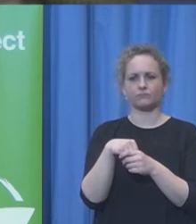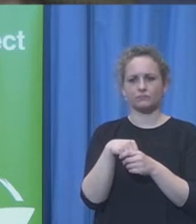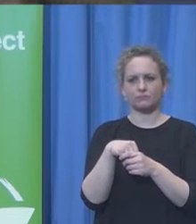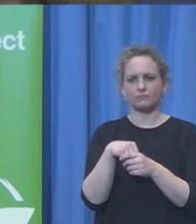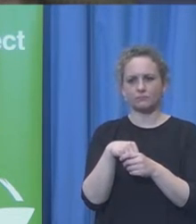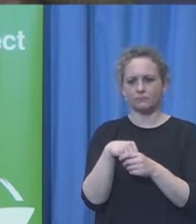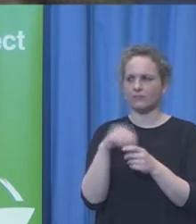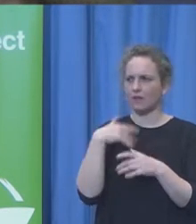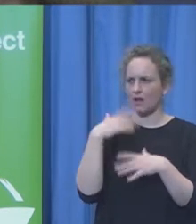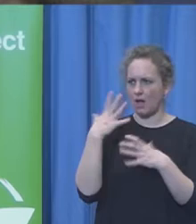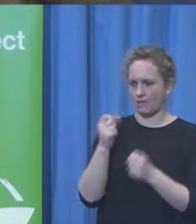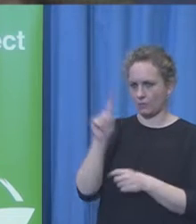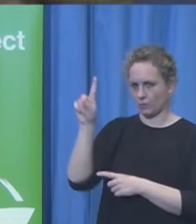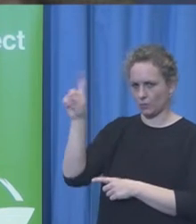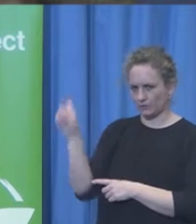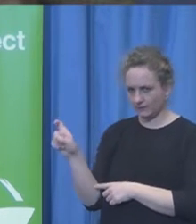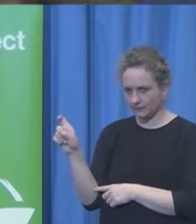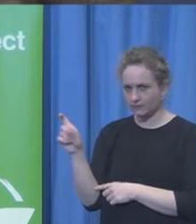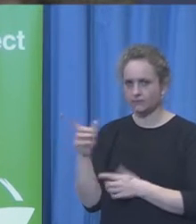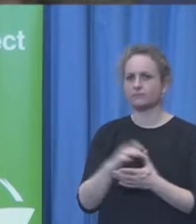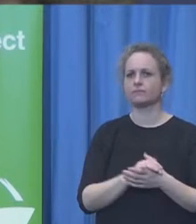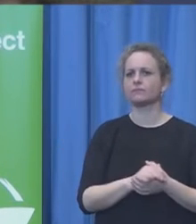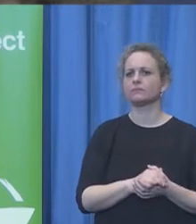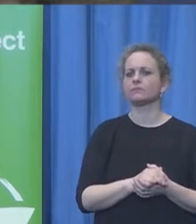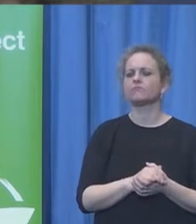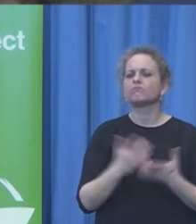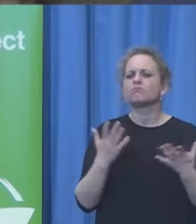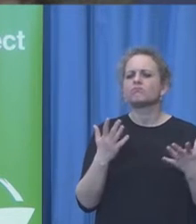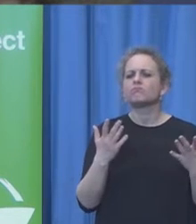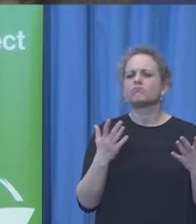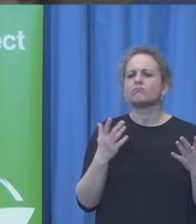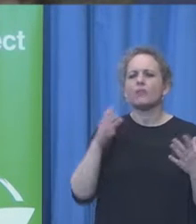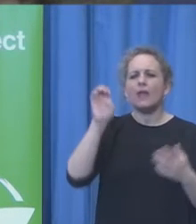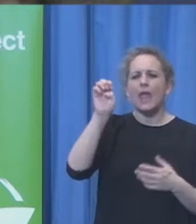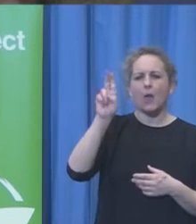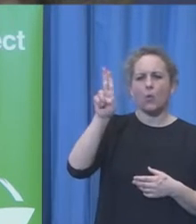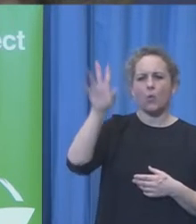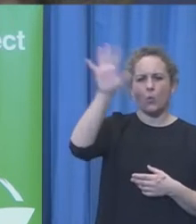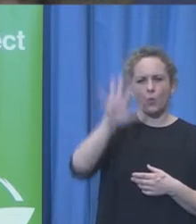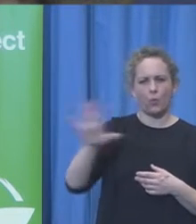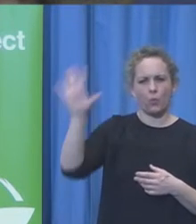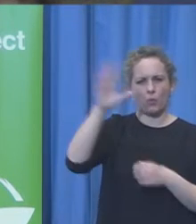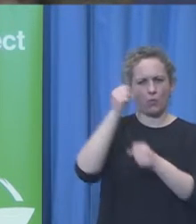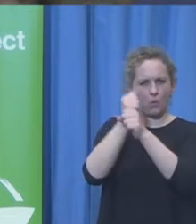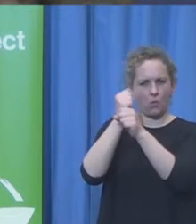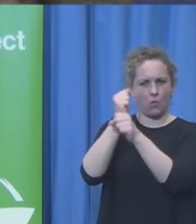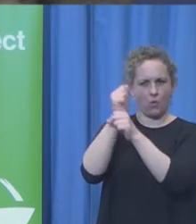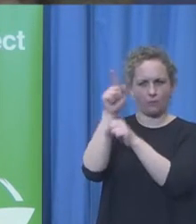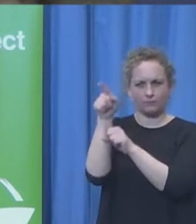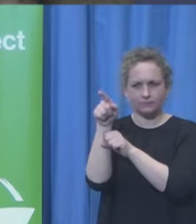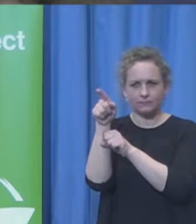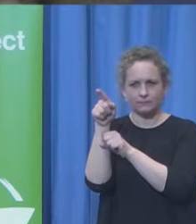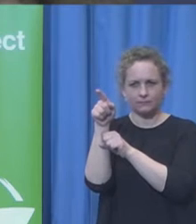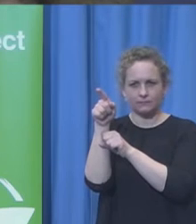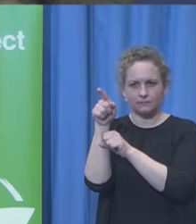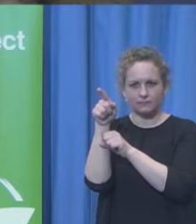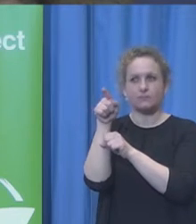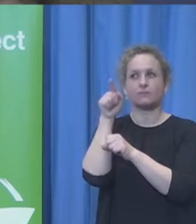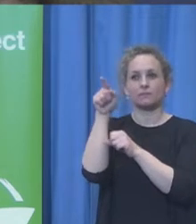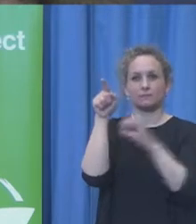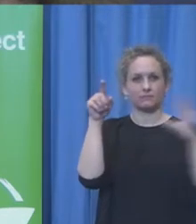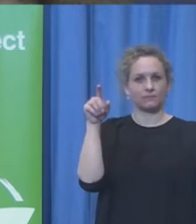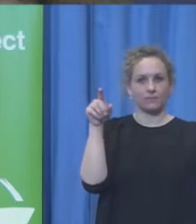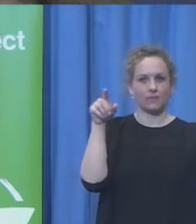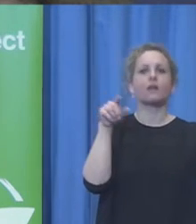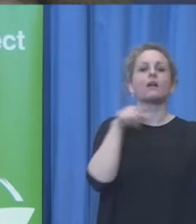The work that is done by the European Union and by the European Commission on the Accessibility Act is absolutely essential. It is very good work, it